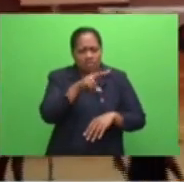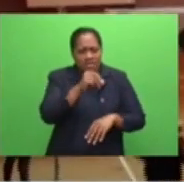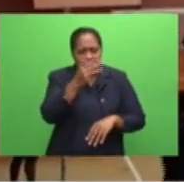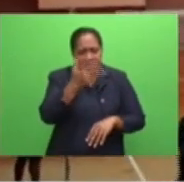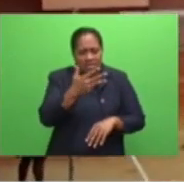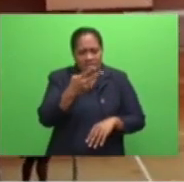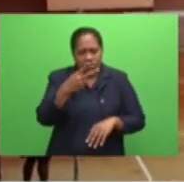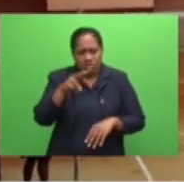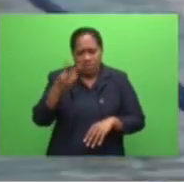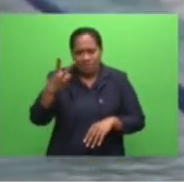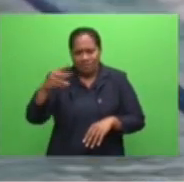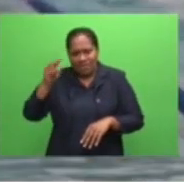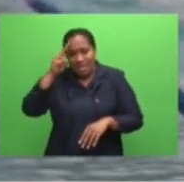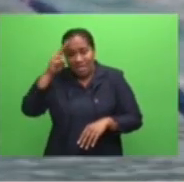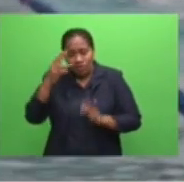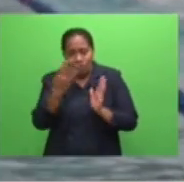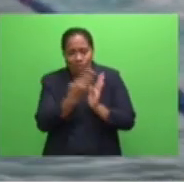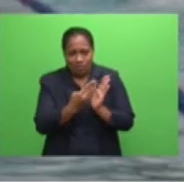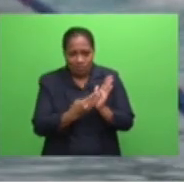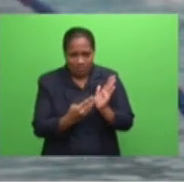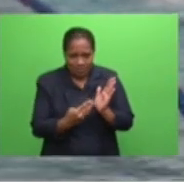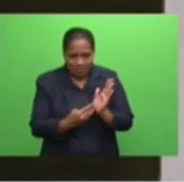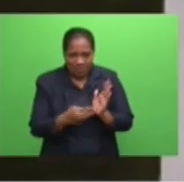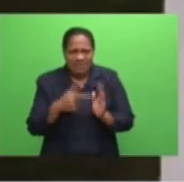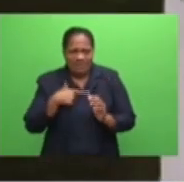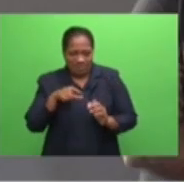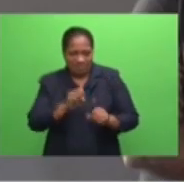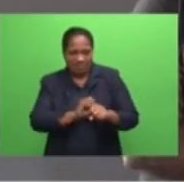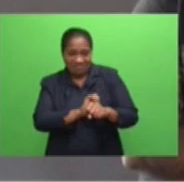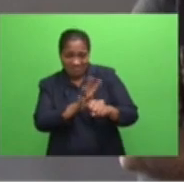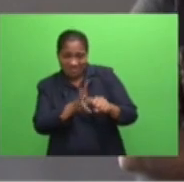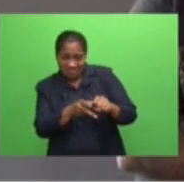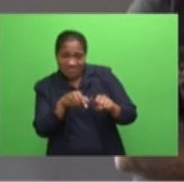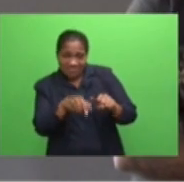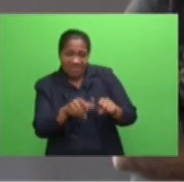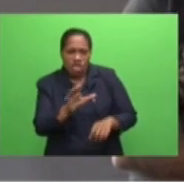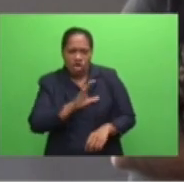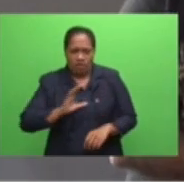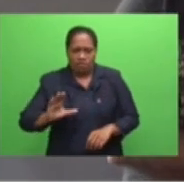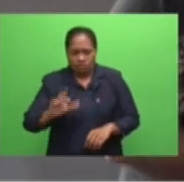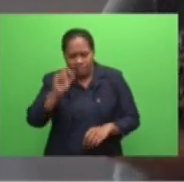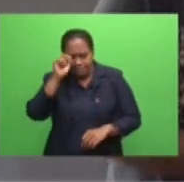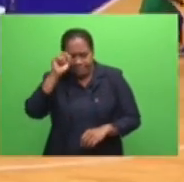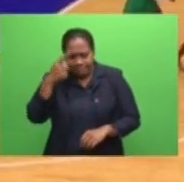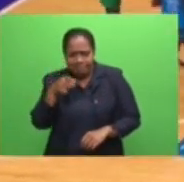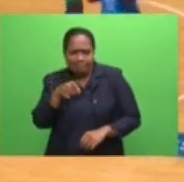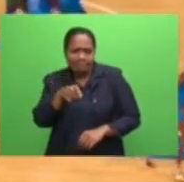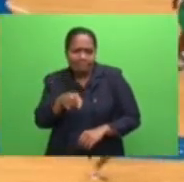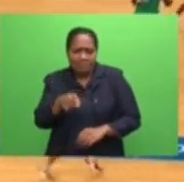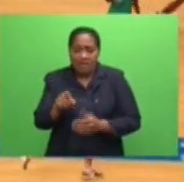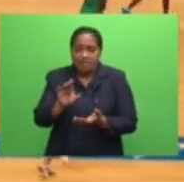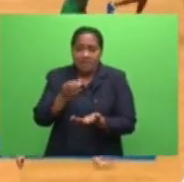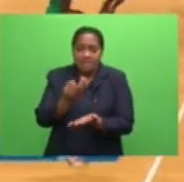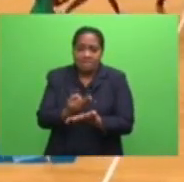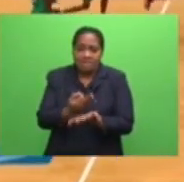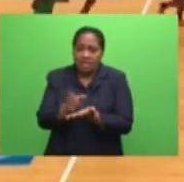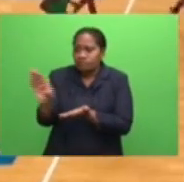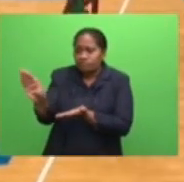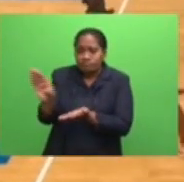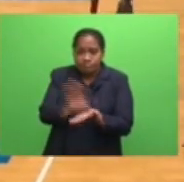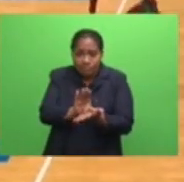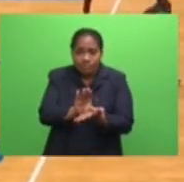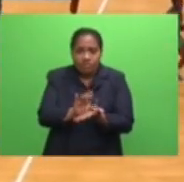Chair Peter Mazie says in light of the current pandemic, the Commission understands the funds allocated by the Ministry of Economy will be